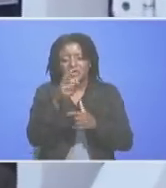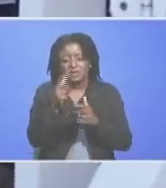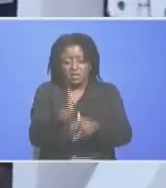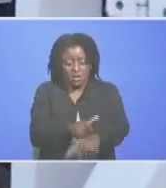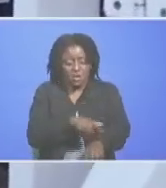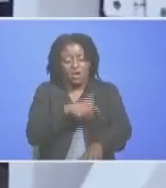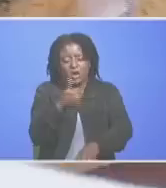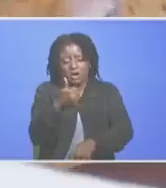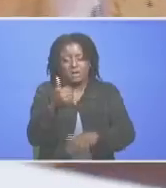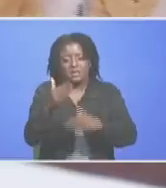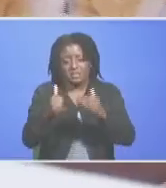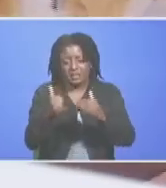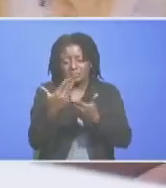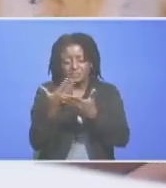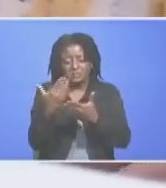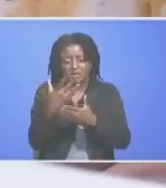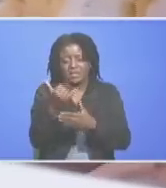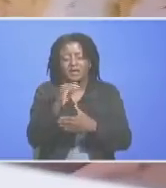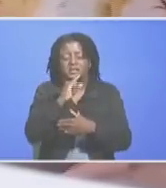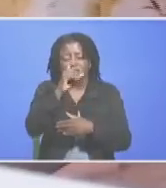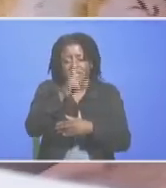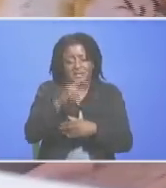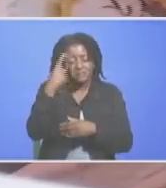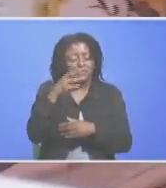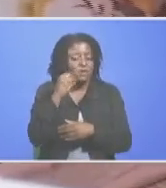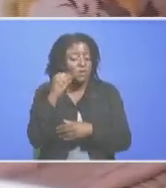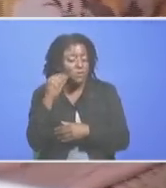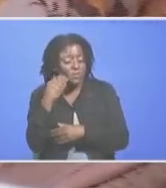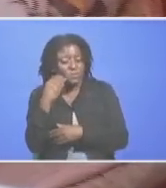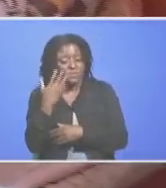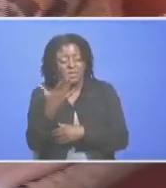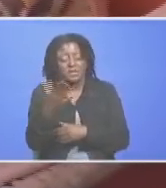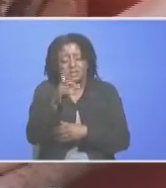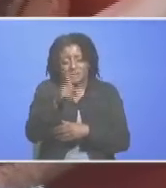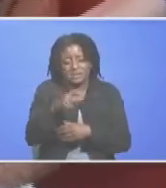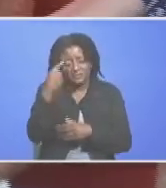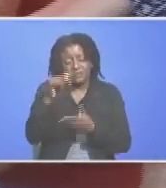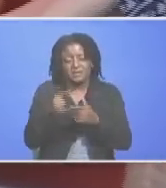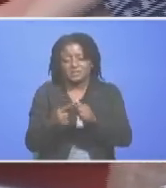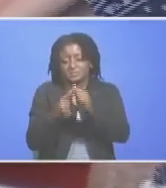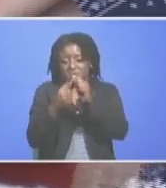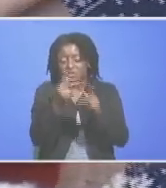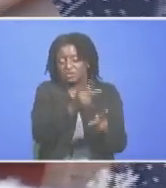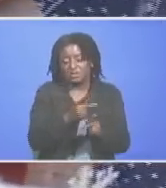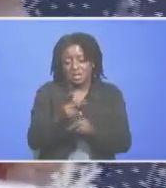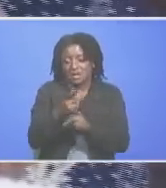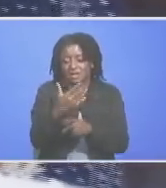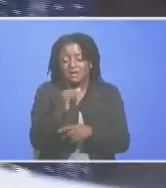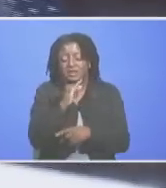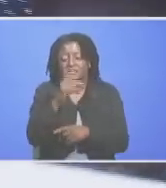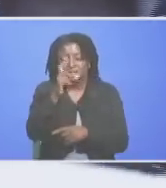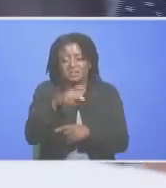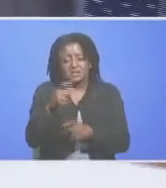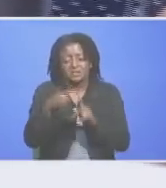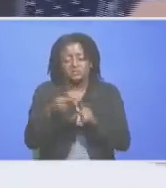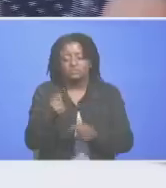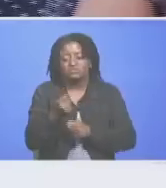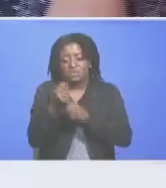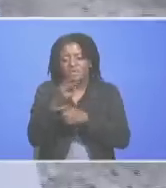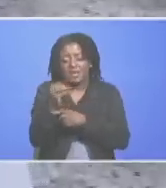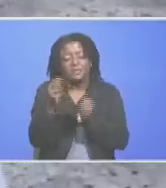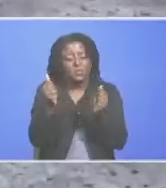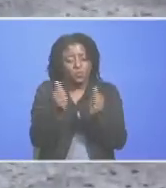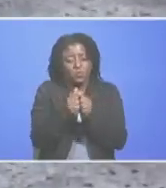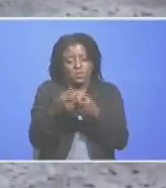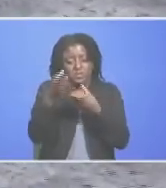before. And so there's a need for a home, there's a need for that special care, and there's a need to treat them with dignity. We